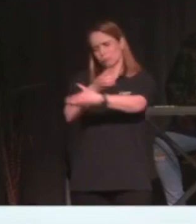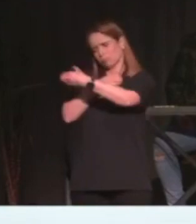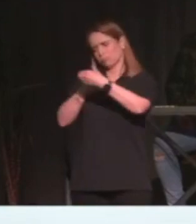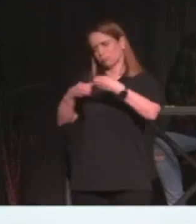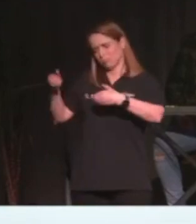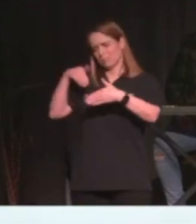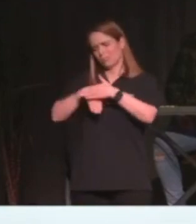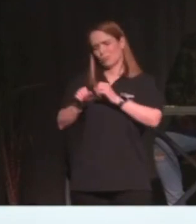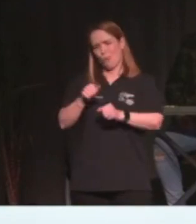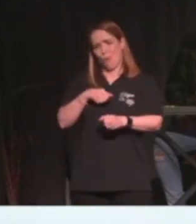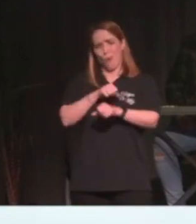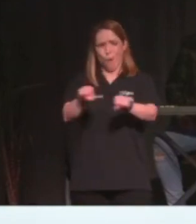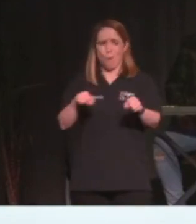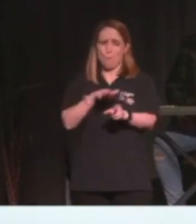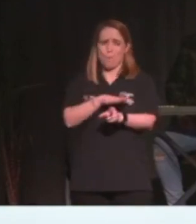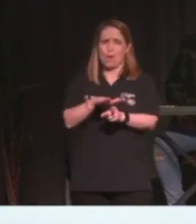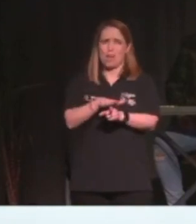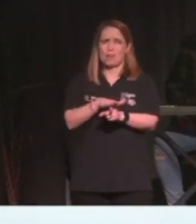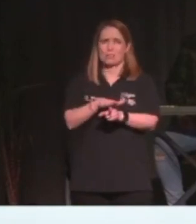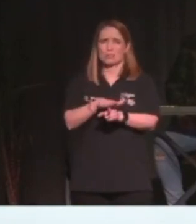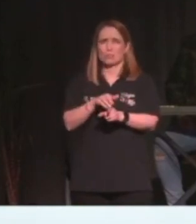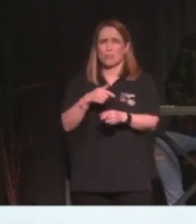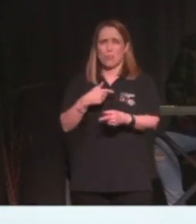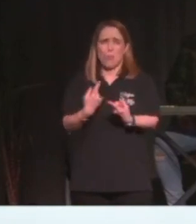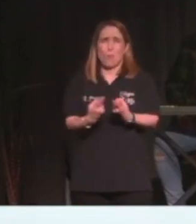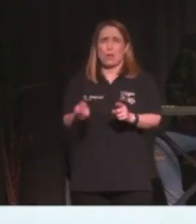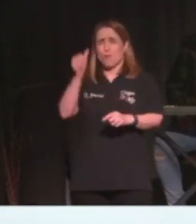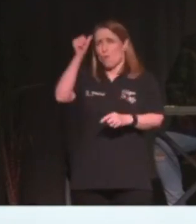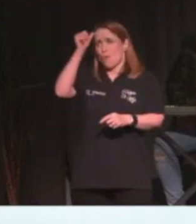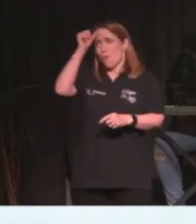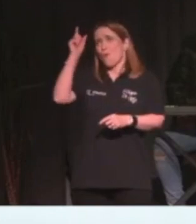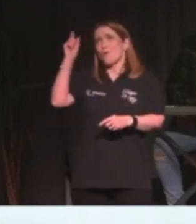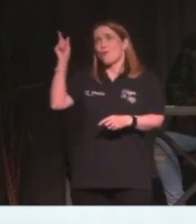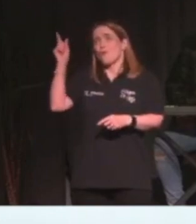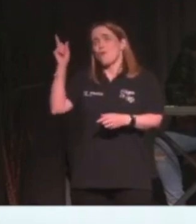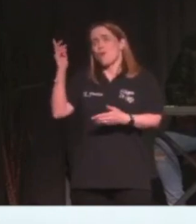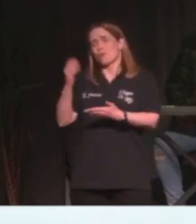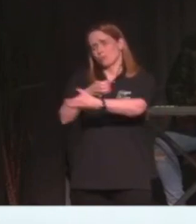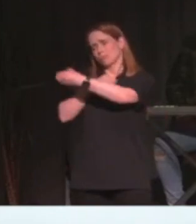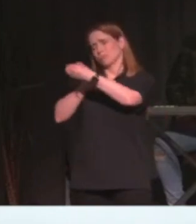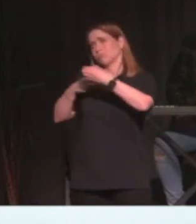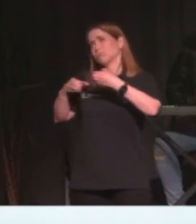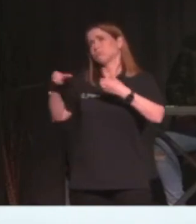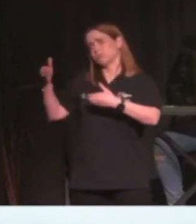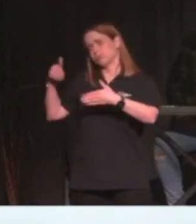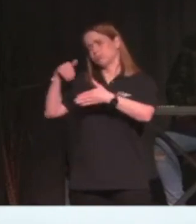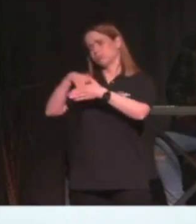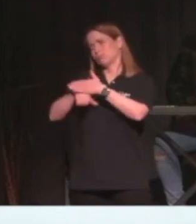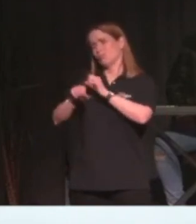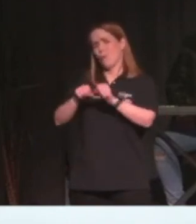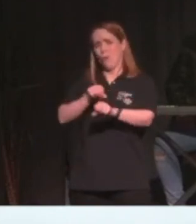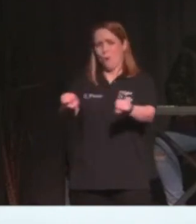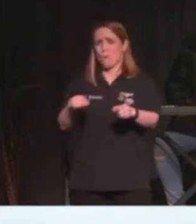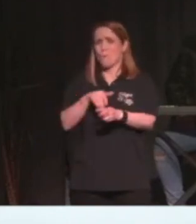And Lord, that's the bit that tears us the most because we know that you did. And so, Lord, give us that power to step in for